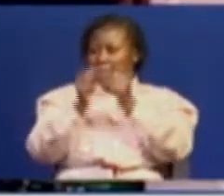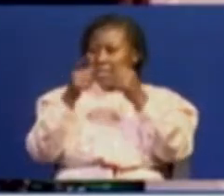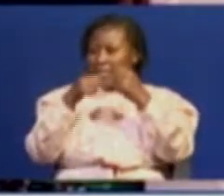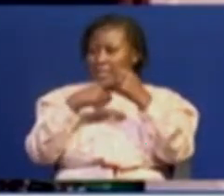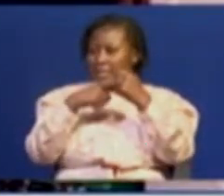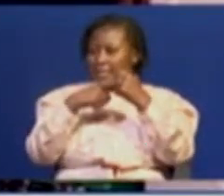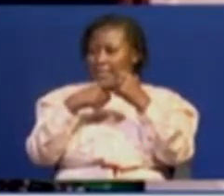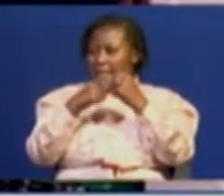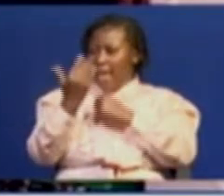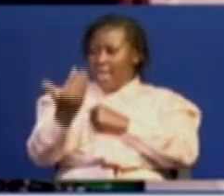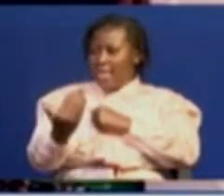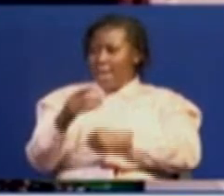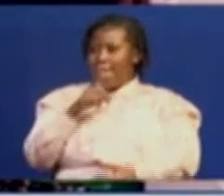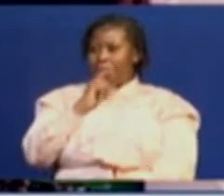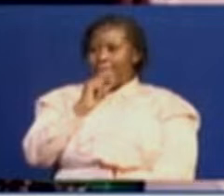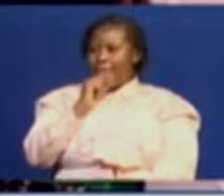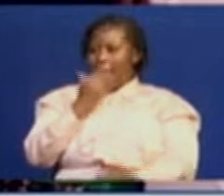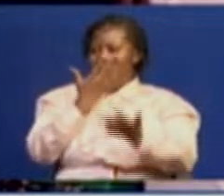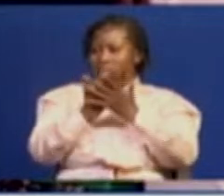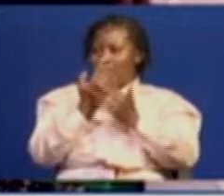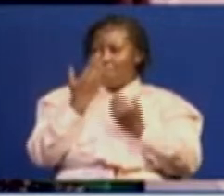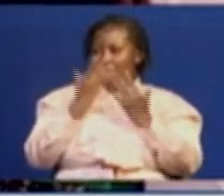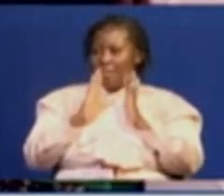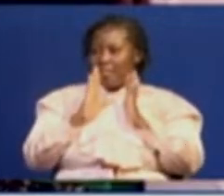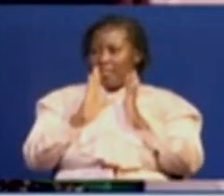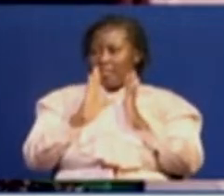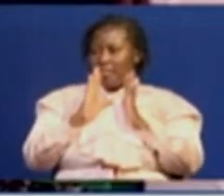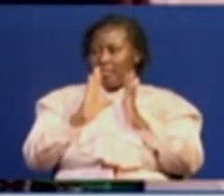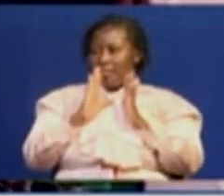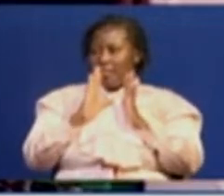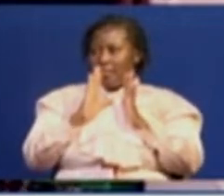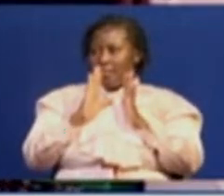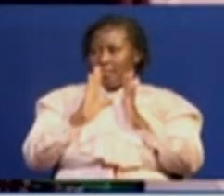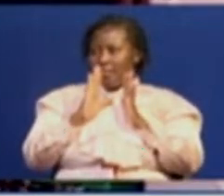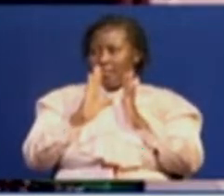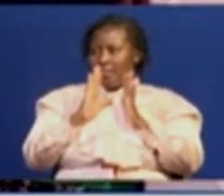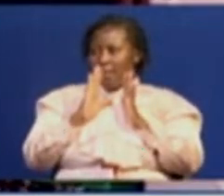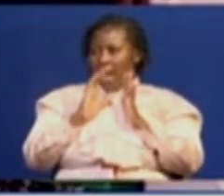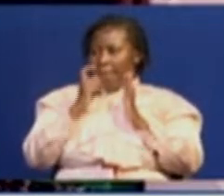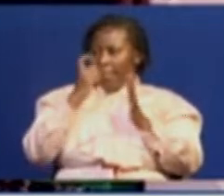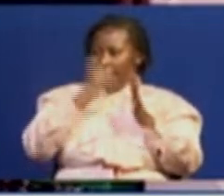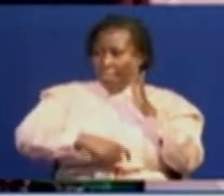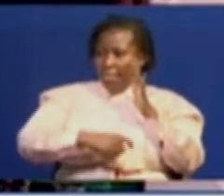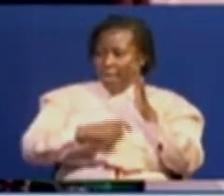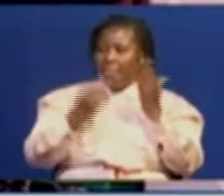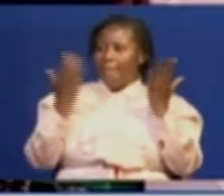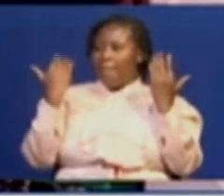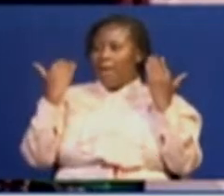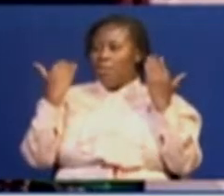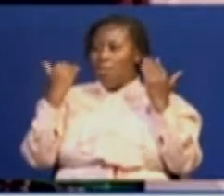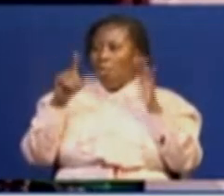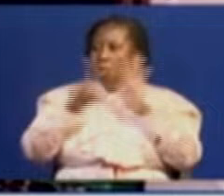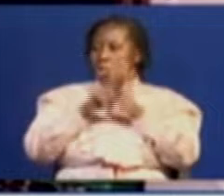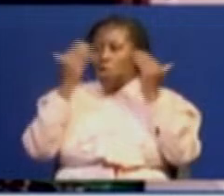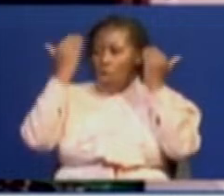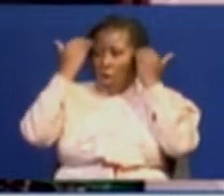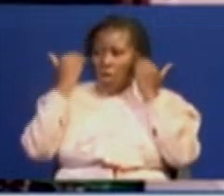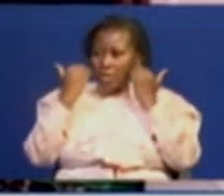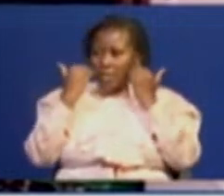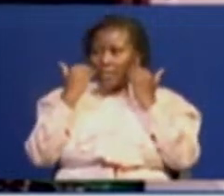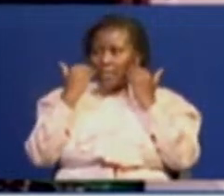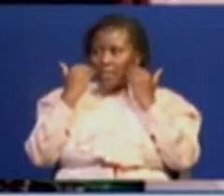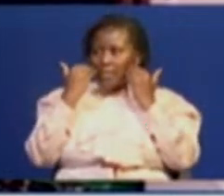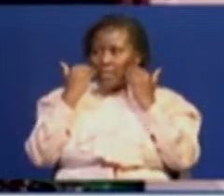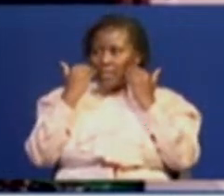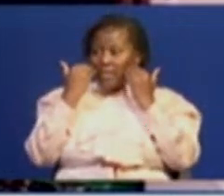About 16 young men were arrested and charged in the Meru Law Courts